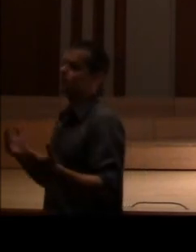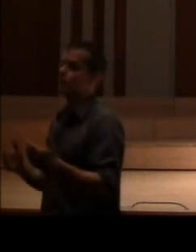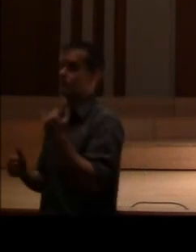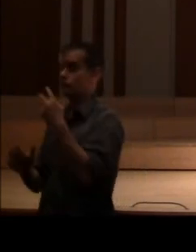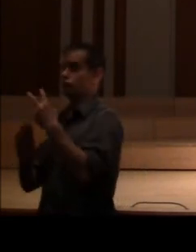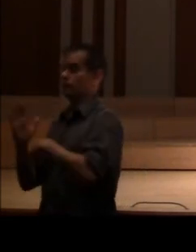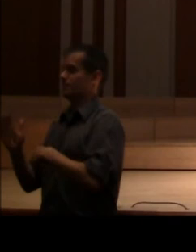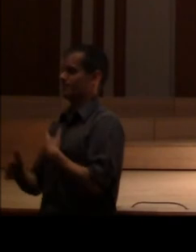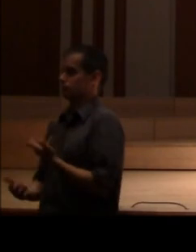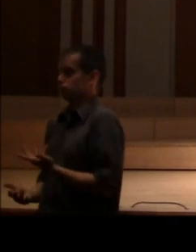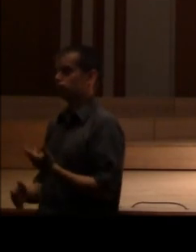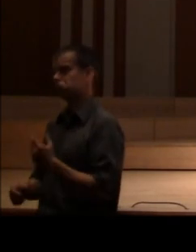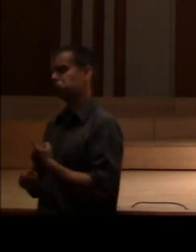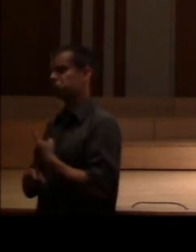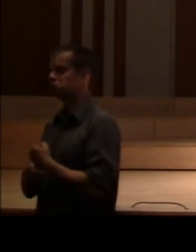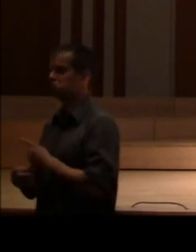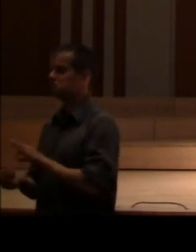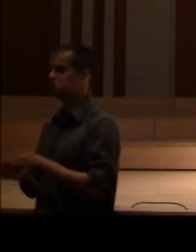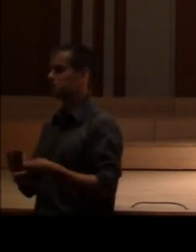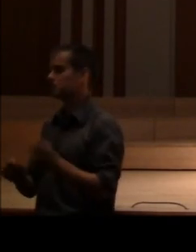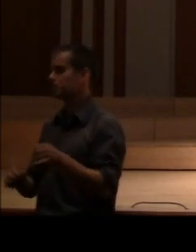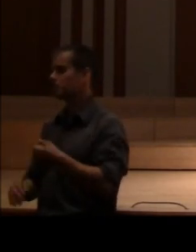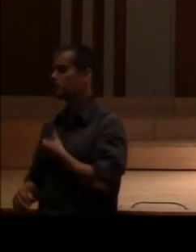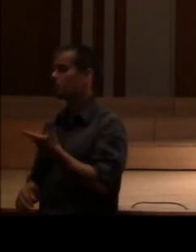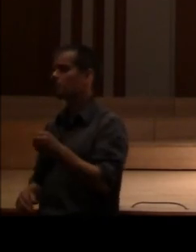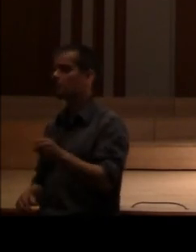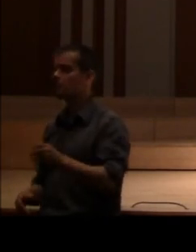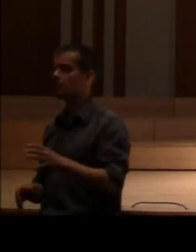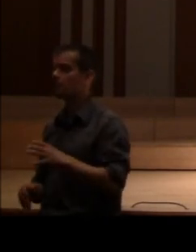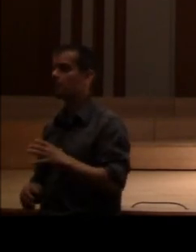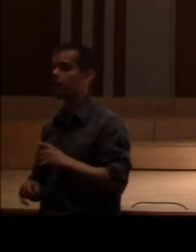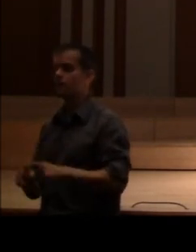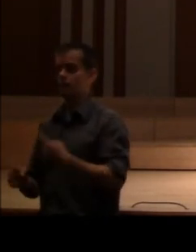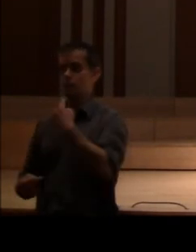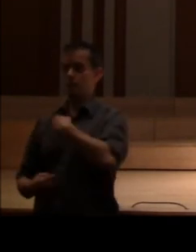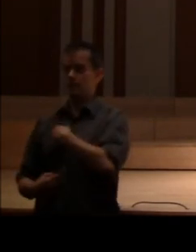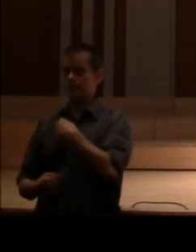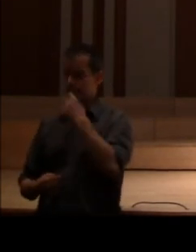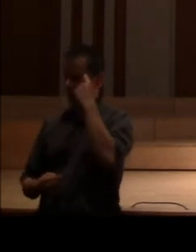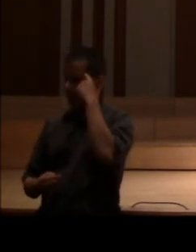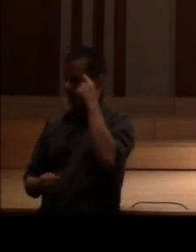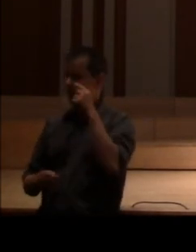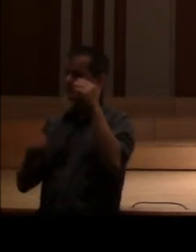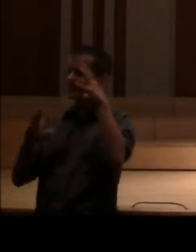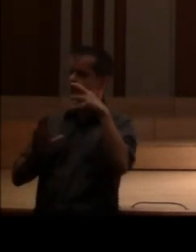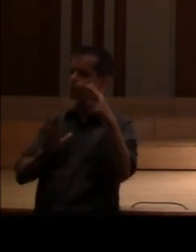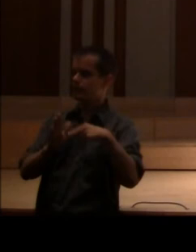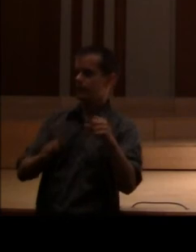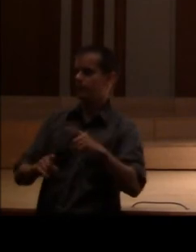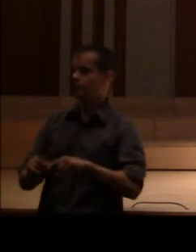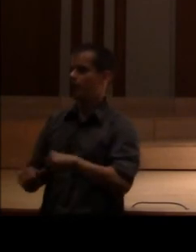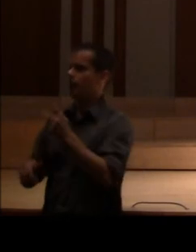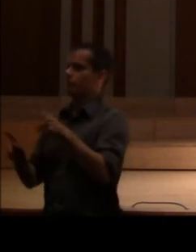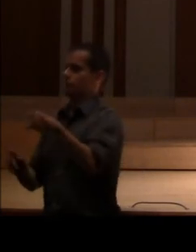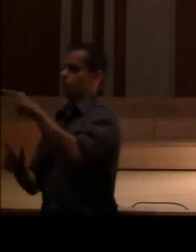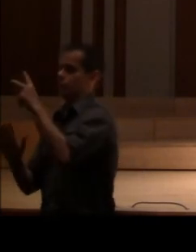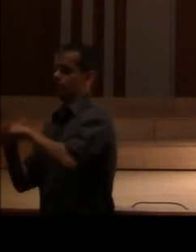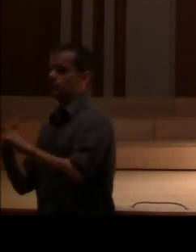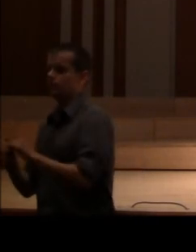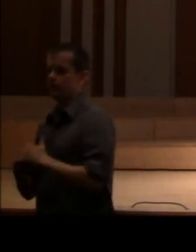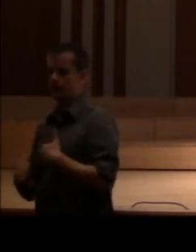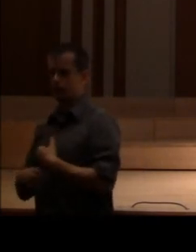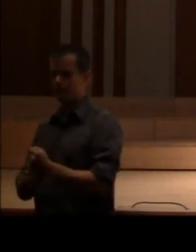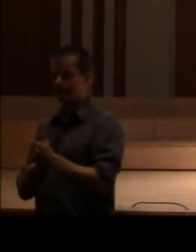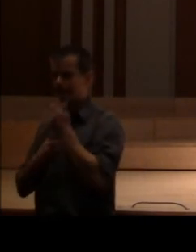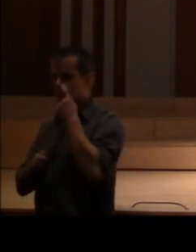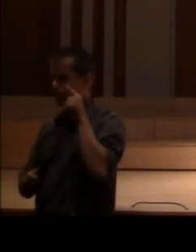get an A, but something that people in Indonesia who saw me on TV will want to read, something that people in England who read about me in